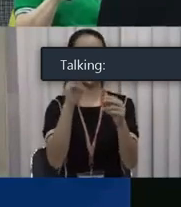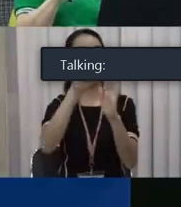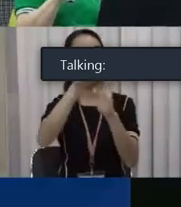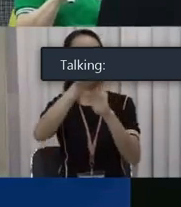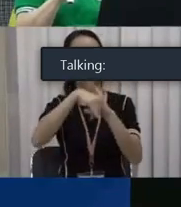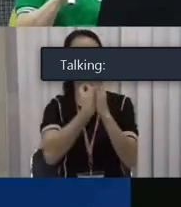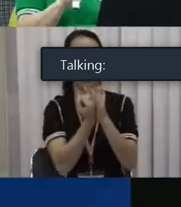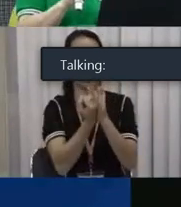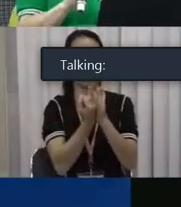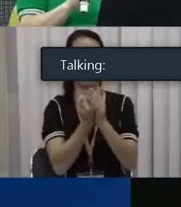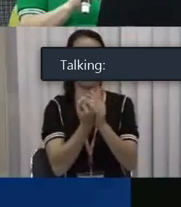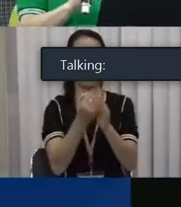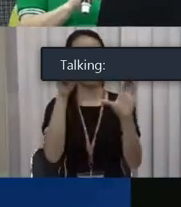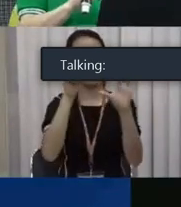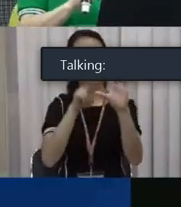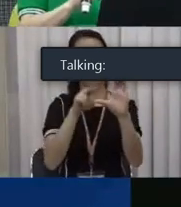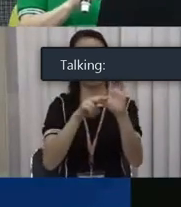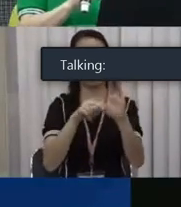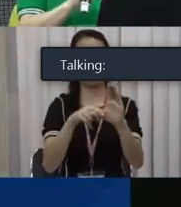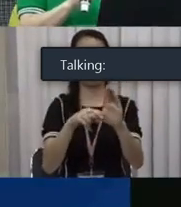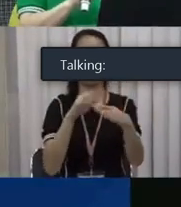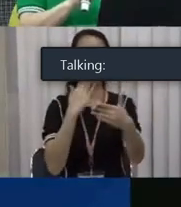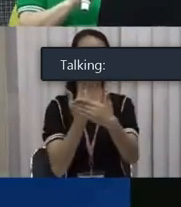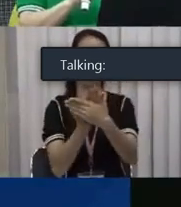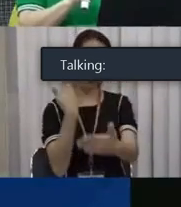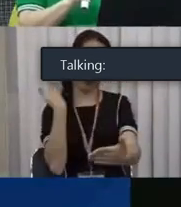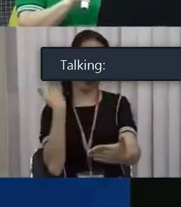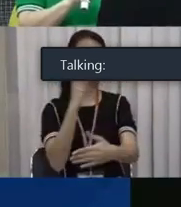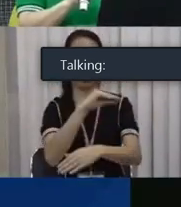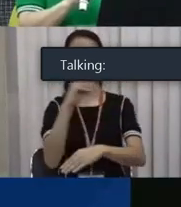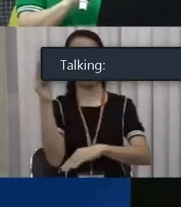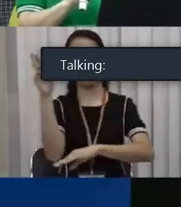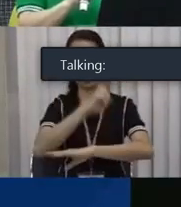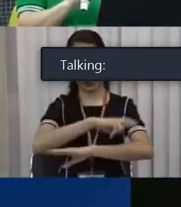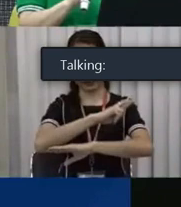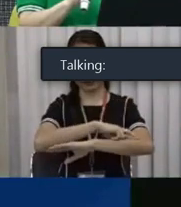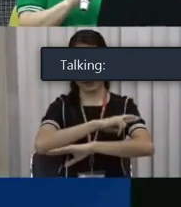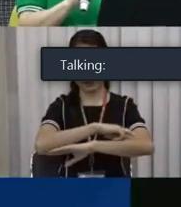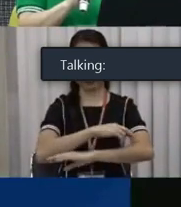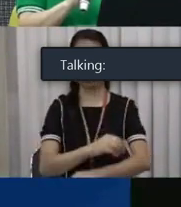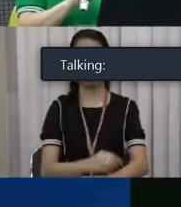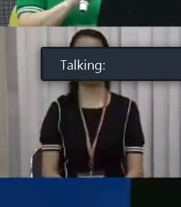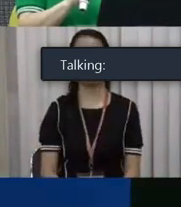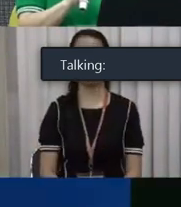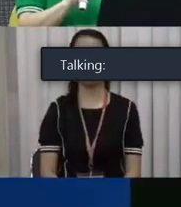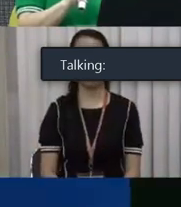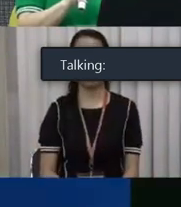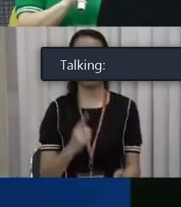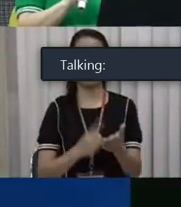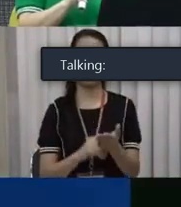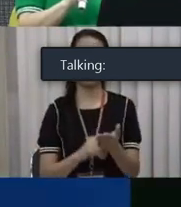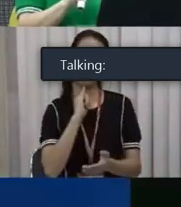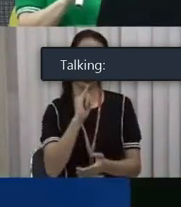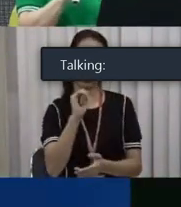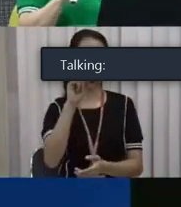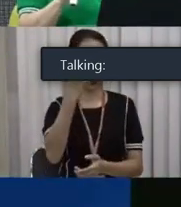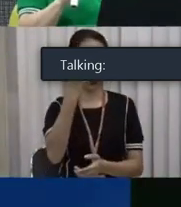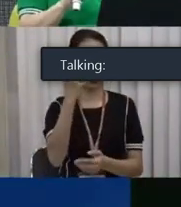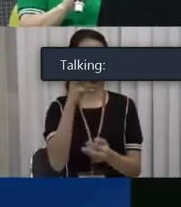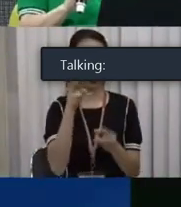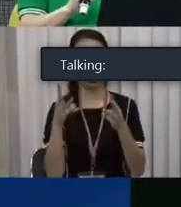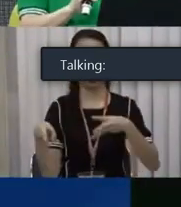tagsa-tagsa ka mga gadgets diha sa atong tagsa-tagsa ka panimalay. Now, this is one way